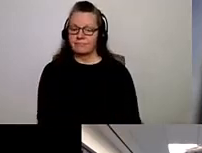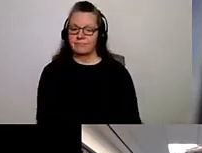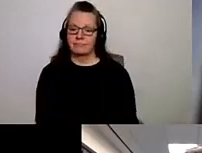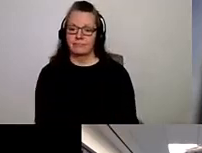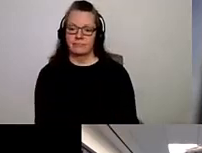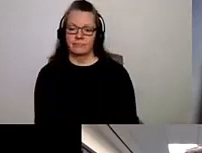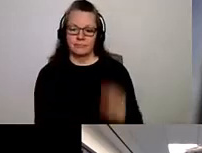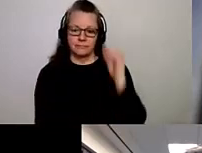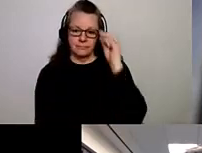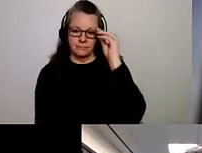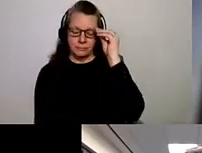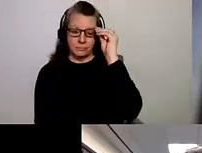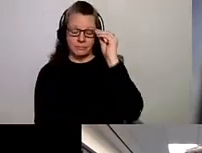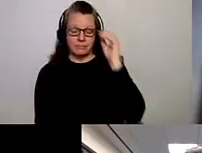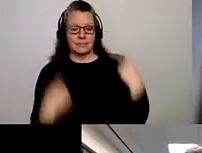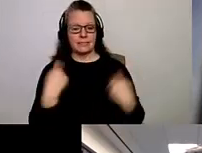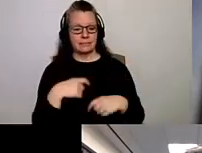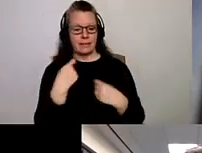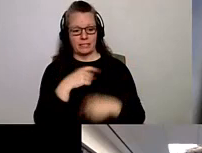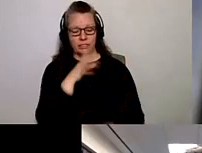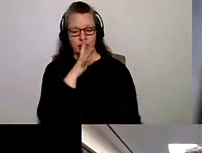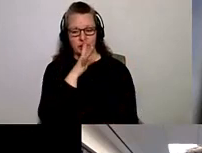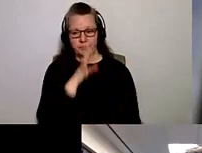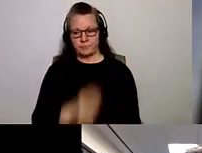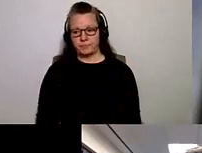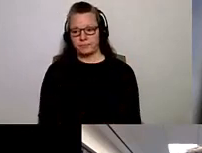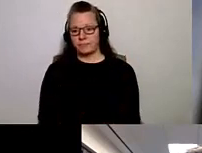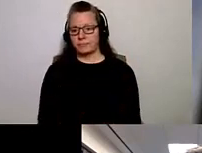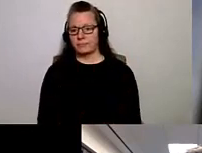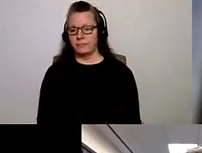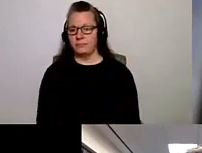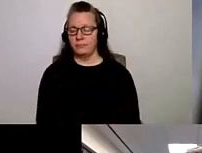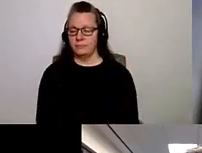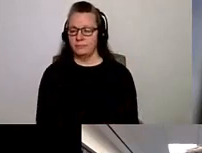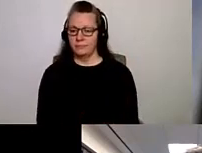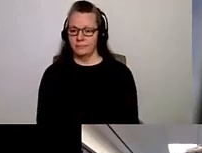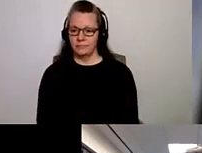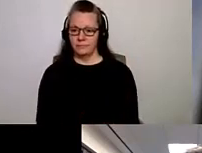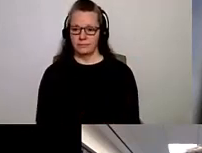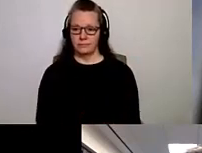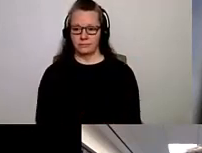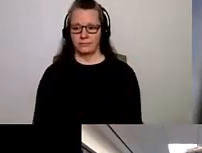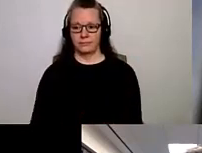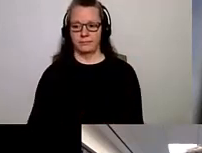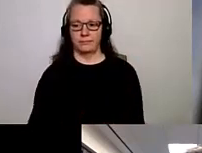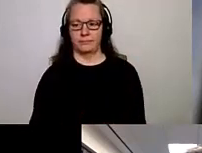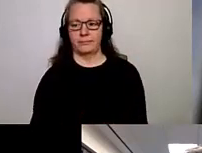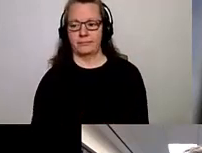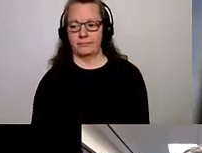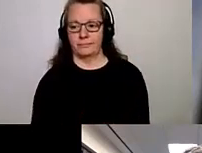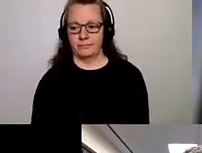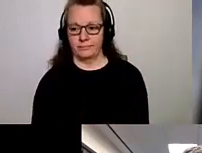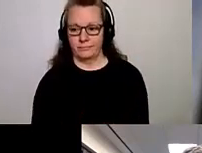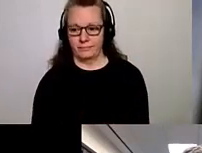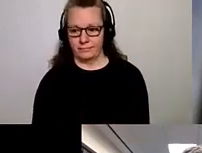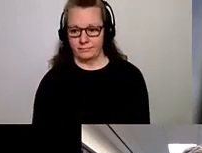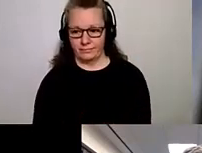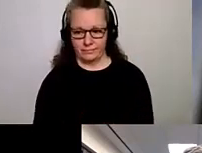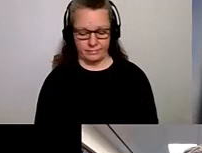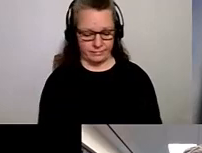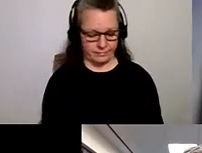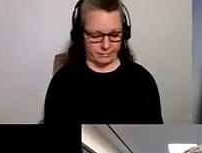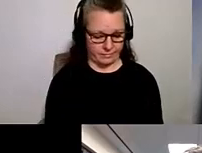you. Entonces vamos a tener interpretación simultánea para los que son de hispanohablantes, y si